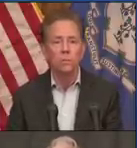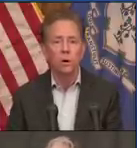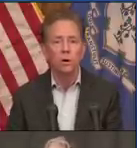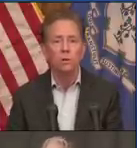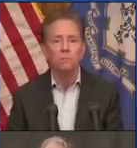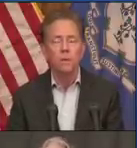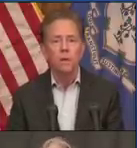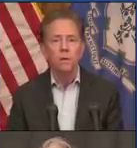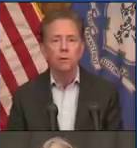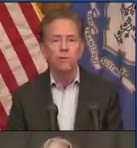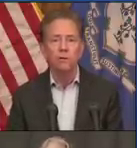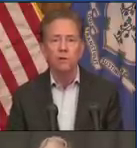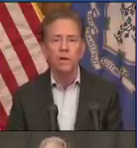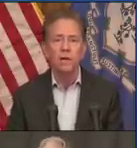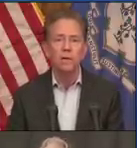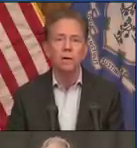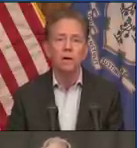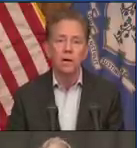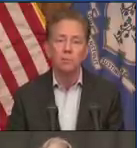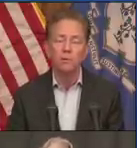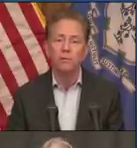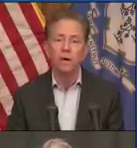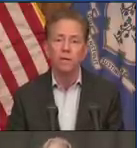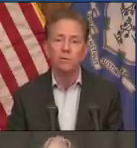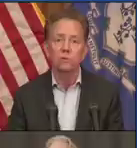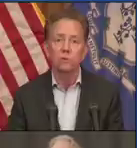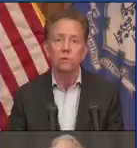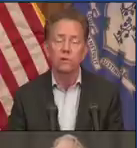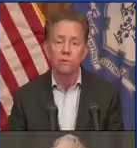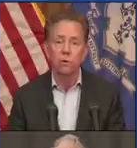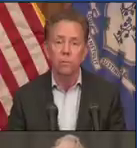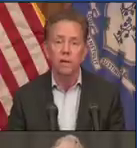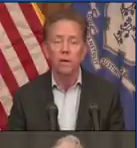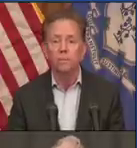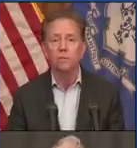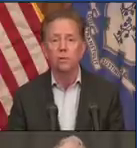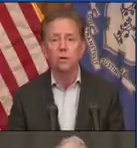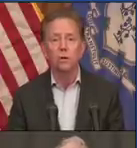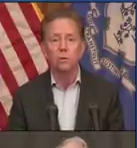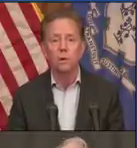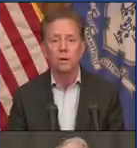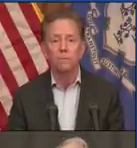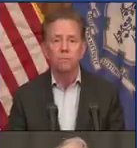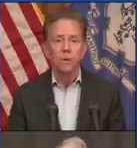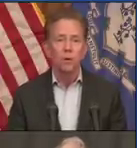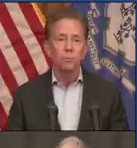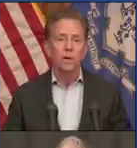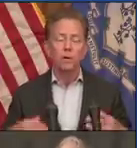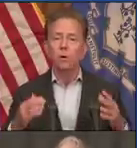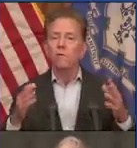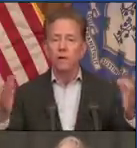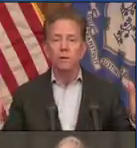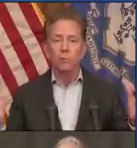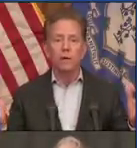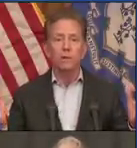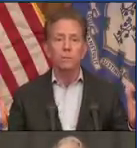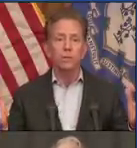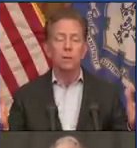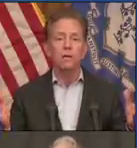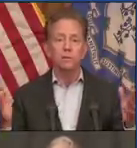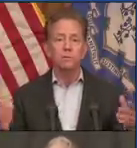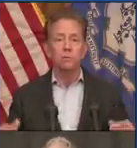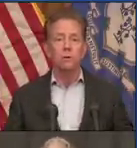report tomorrow. But we've also had a couple of advisors who have informally helped us along the way, who bring an awful lot of breadth